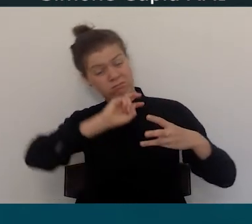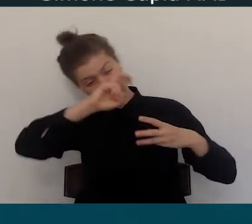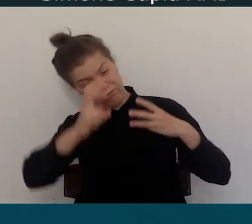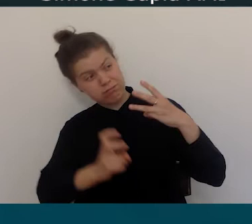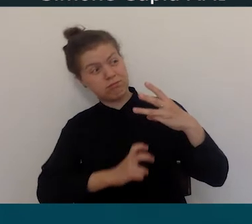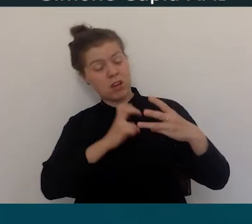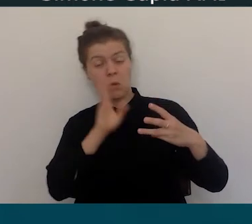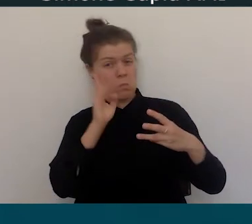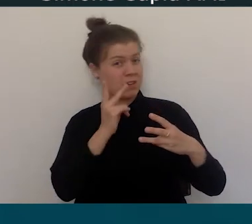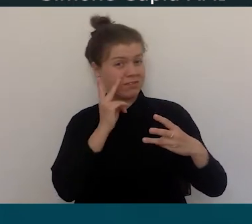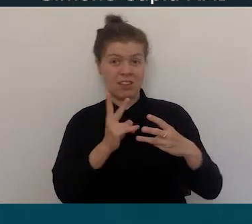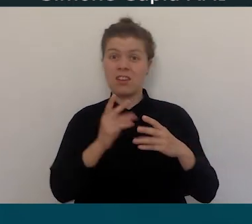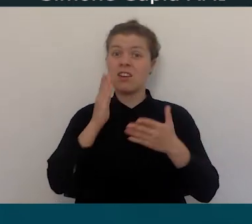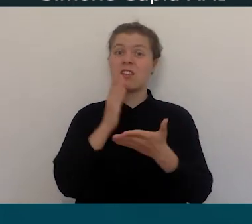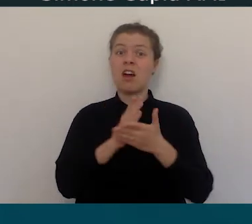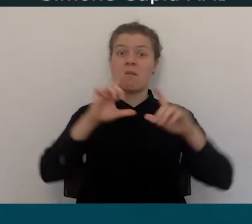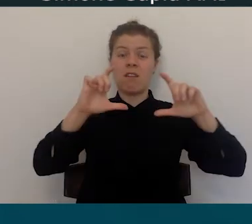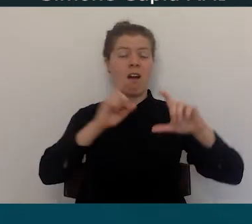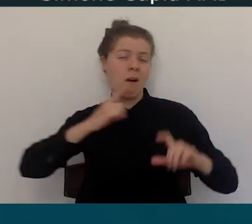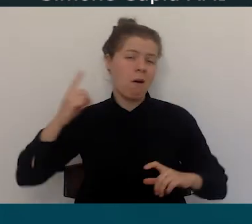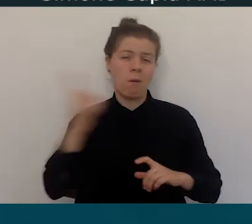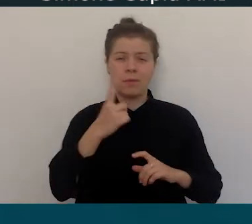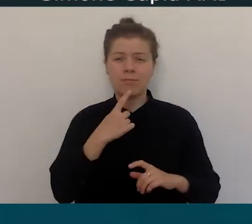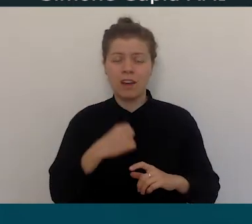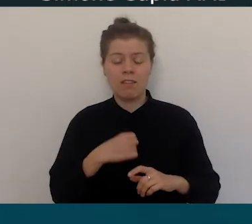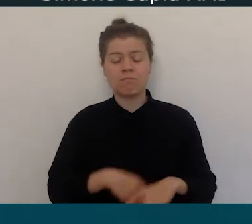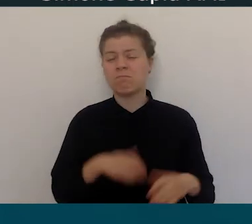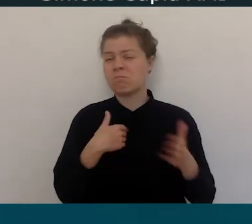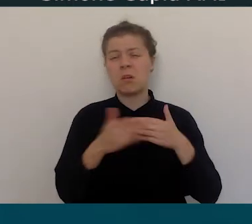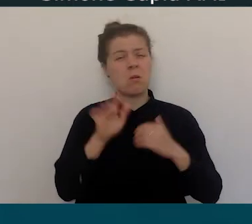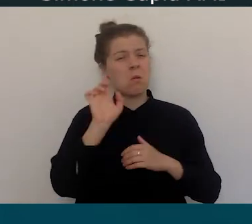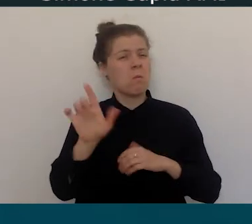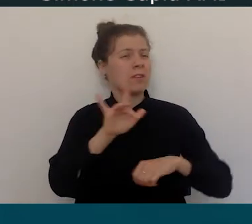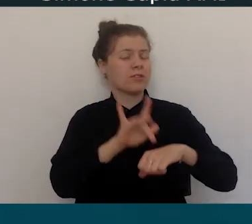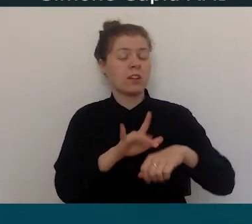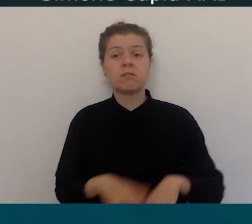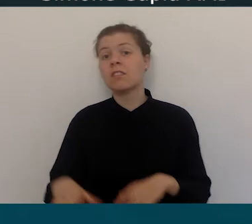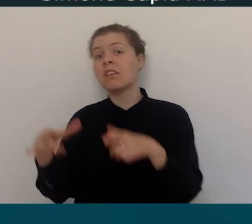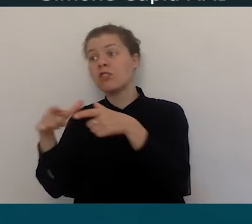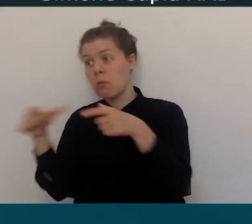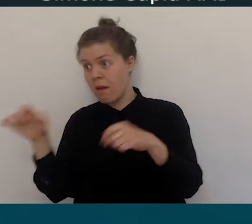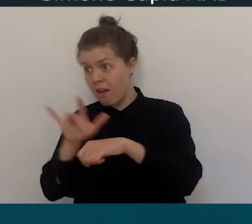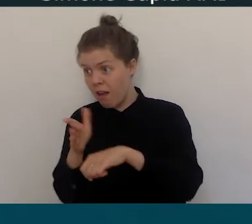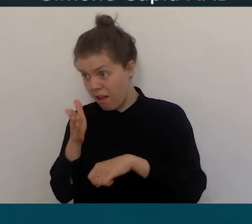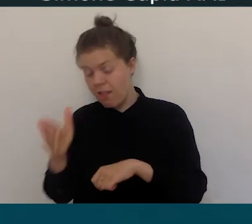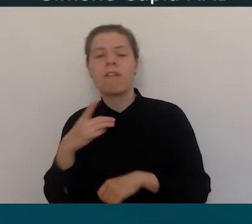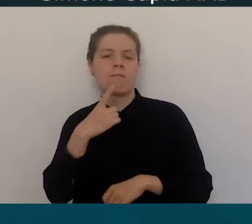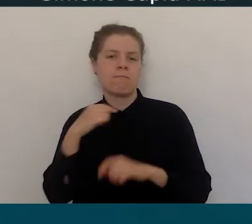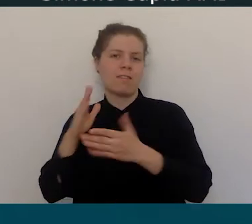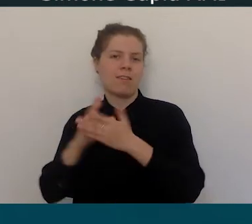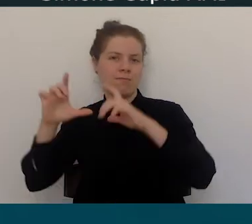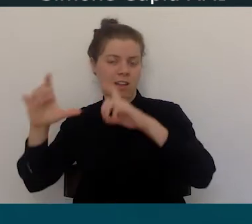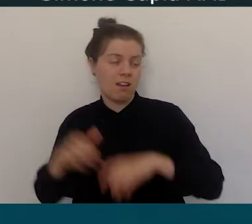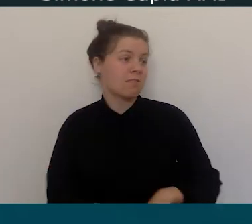travel to, stop signs are red. They're red in Japan, they're red in South America, they're red in North America. Stop